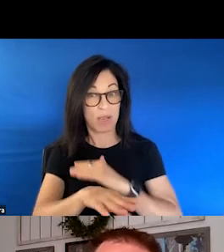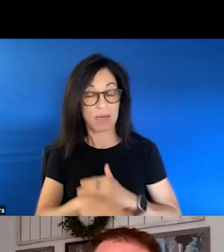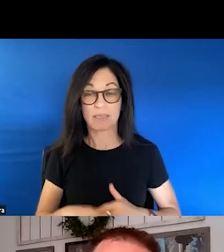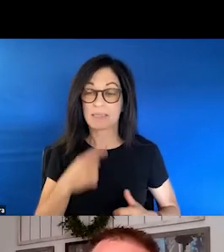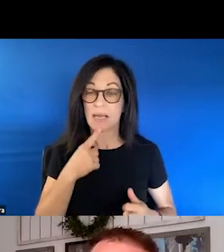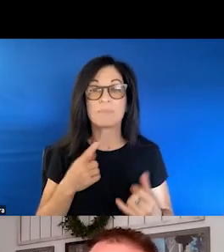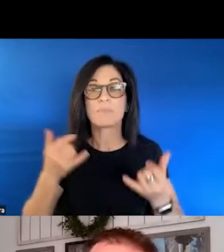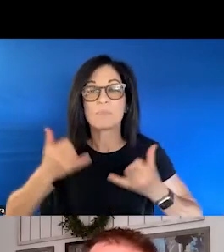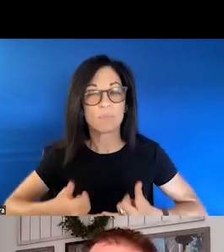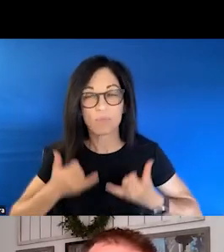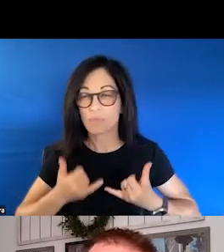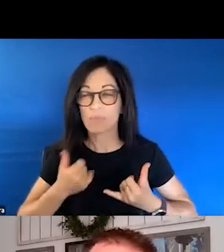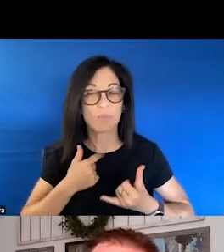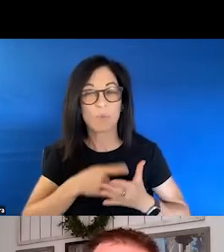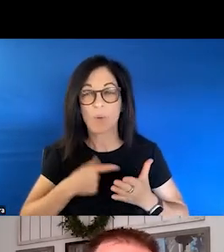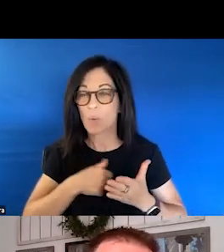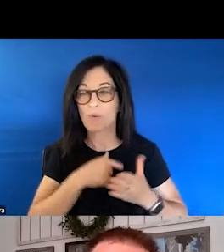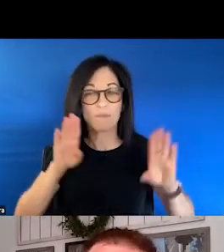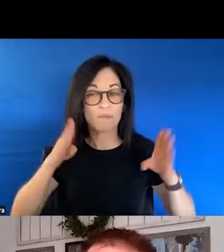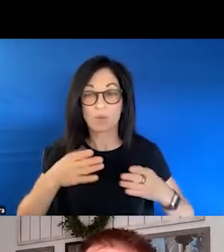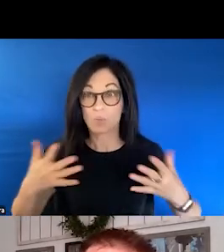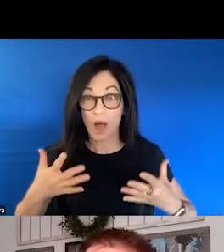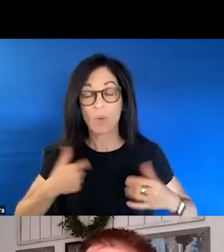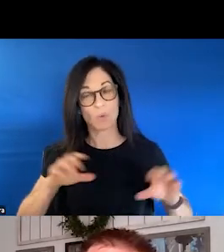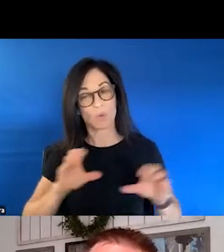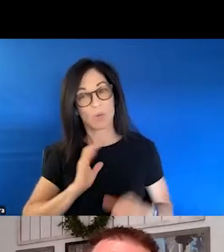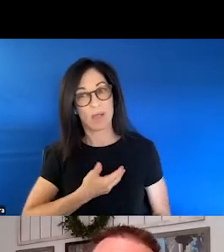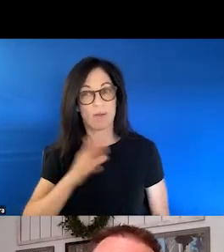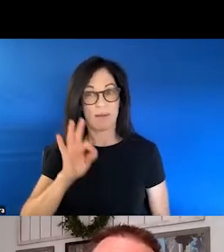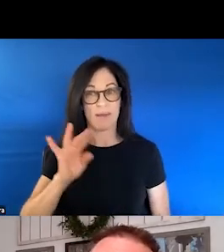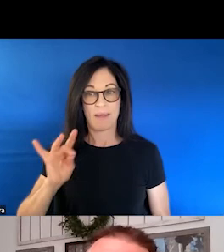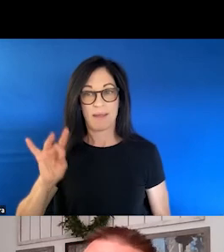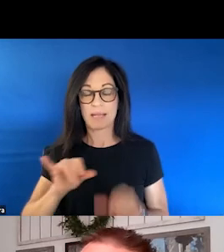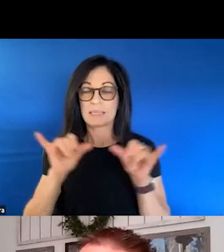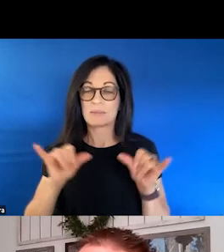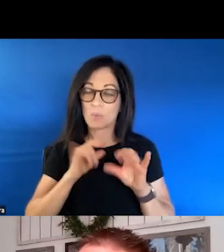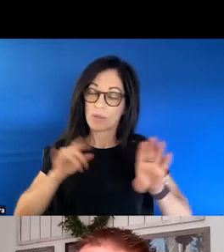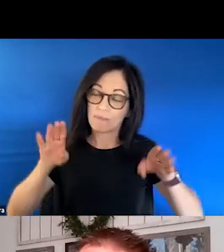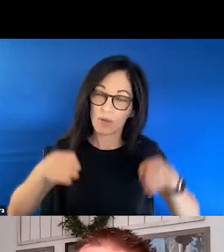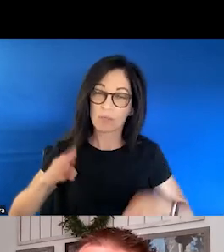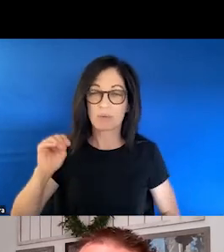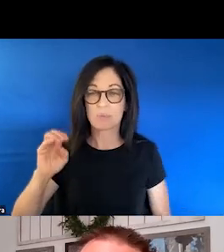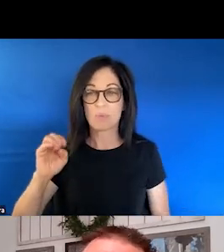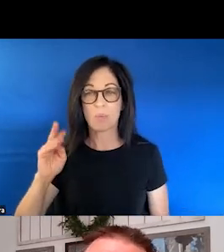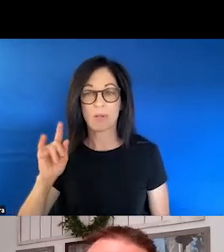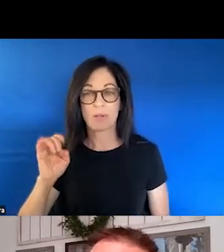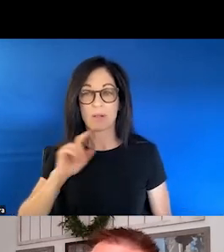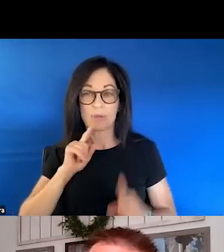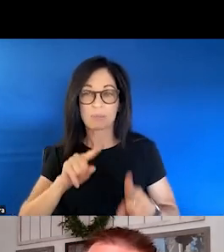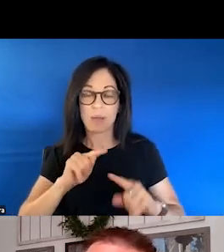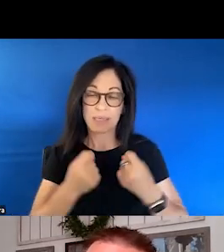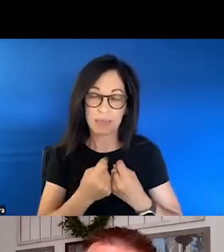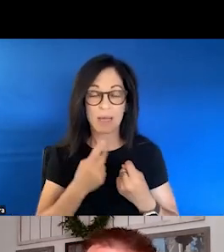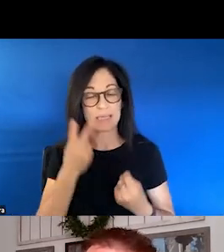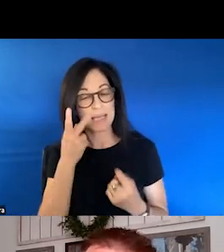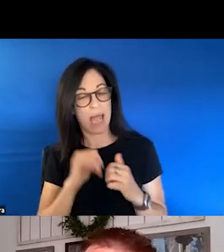right now, what we're focused on is we're doing our 988 system, and we're focused on the mobile response teams, and we're looking at how we can